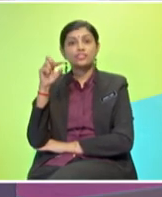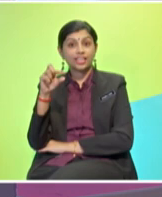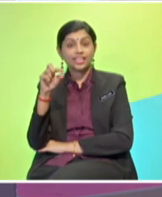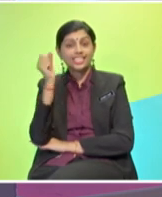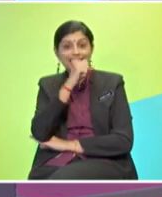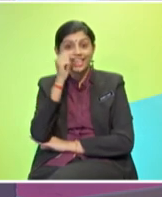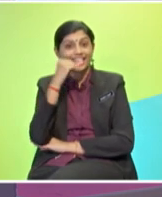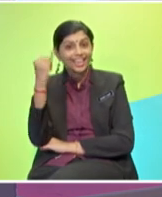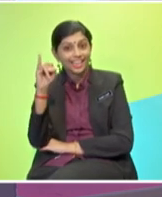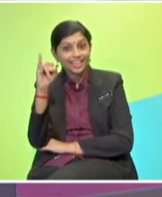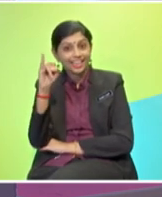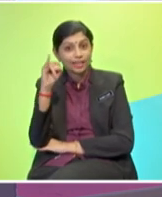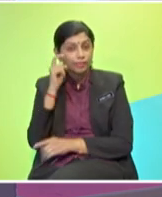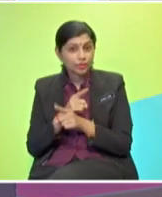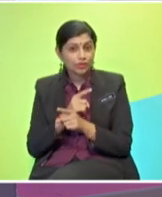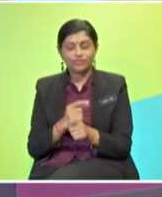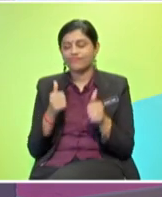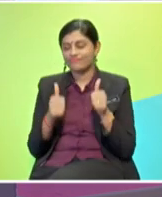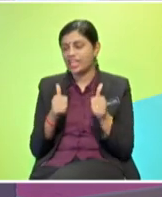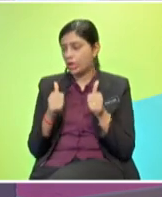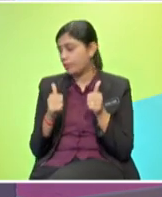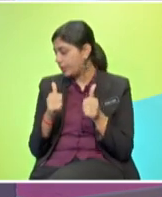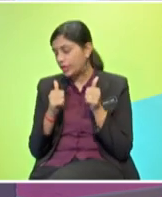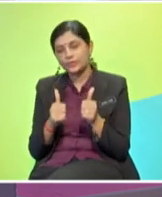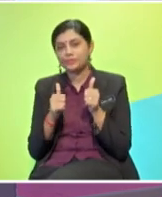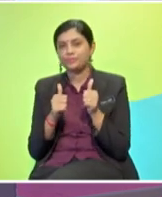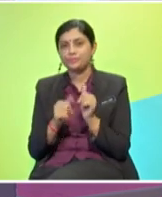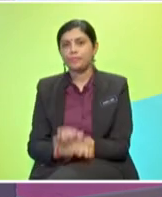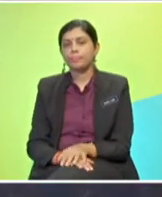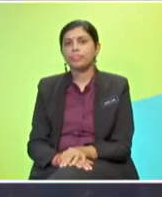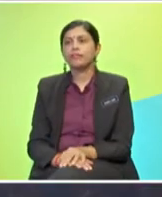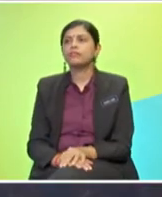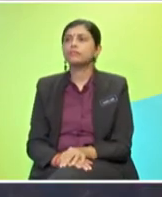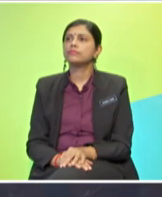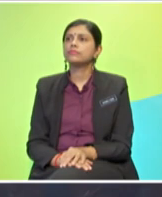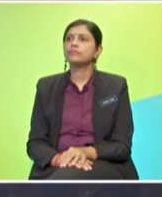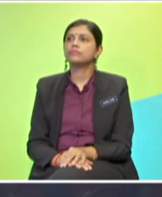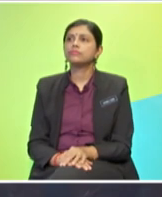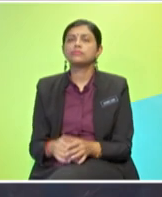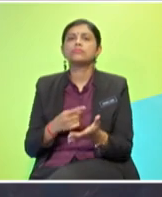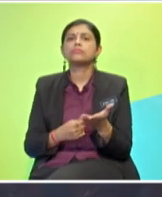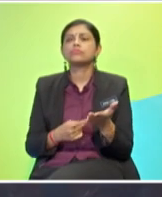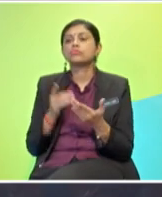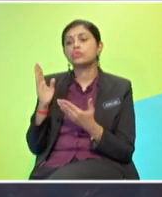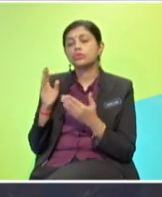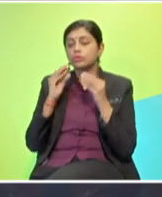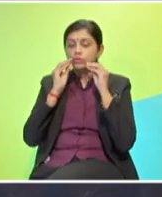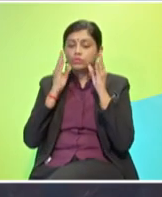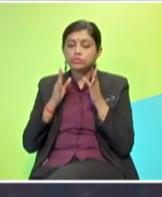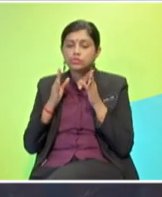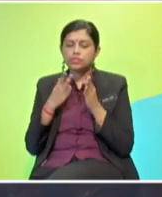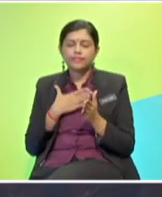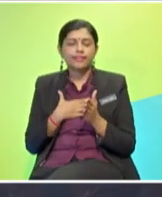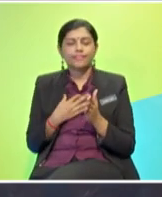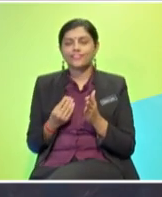S-I-N-G-I-N-G. Singing. Okay, very good. Teacher, can I ask something? What is your favorite song, teacher? My favorite